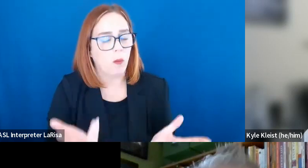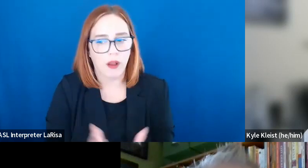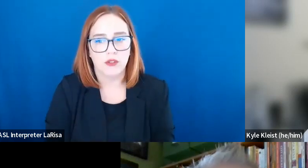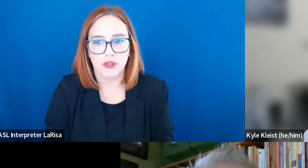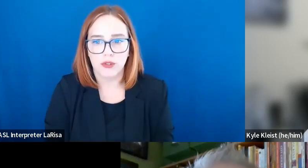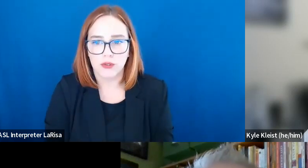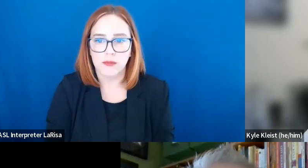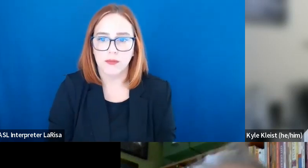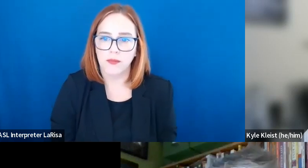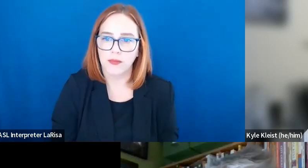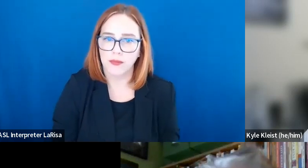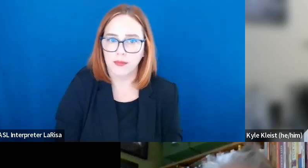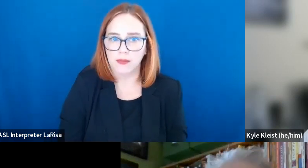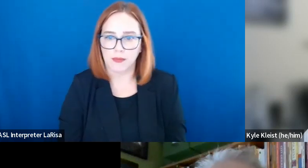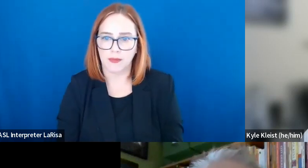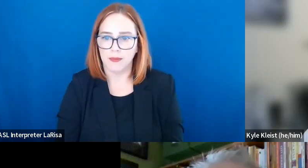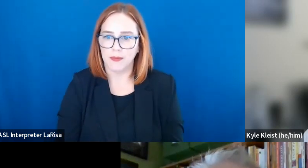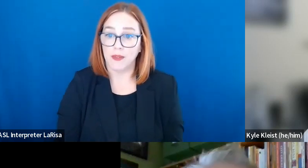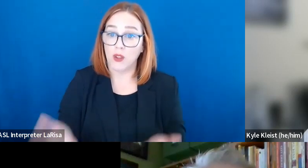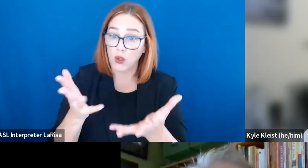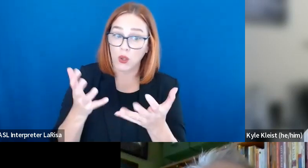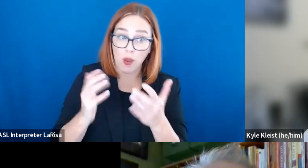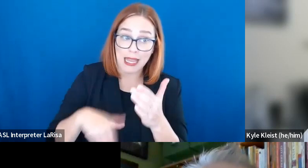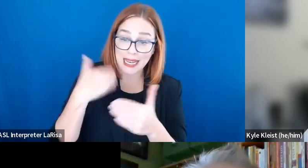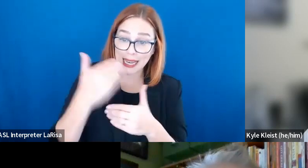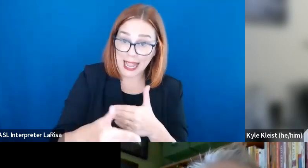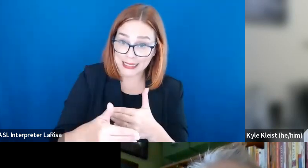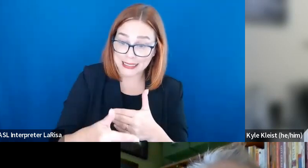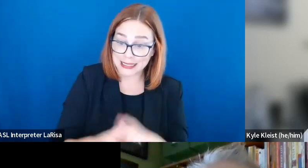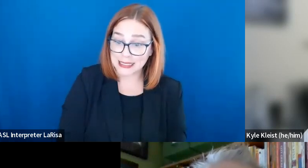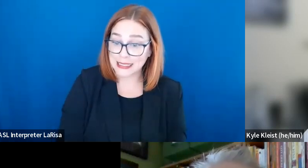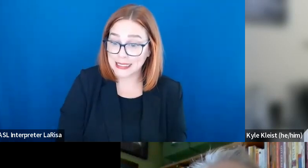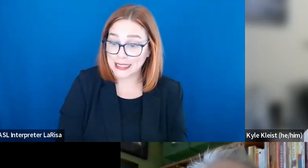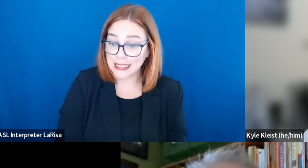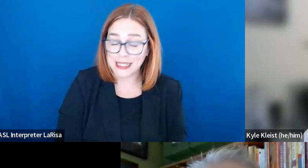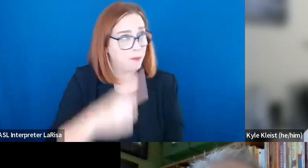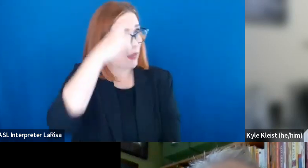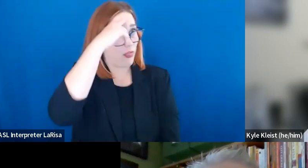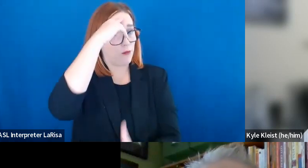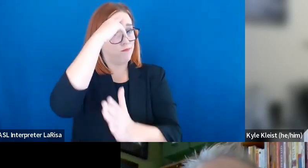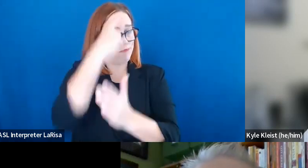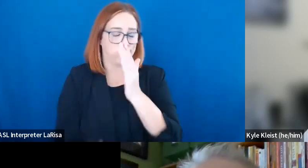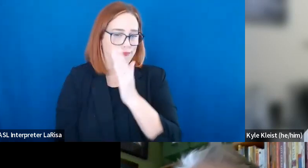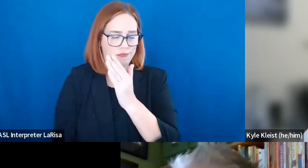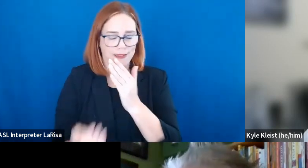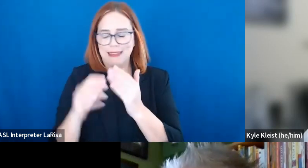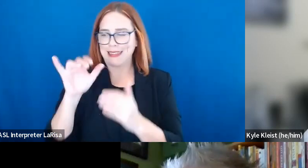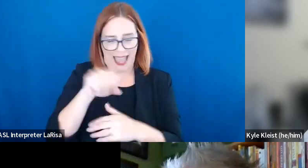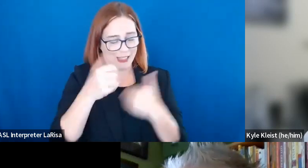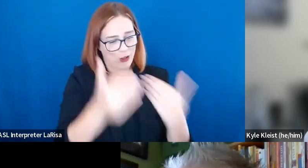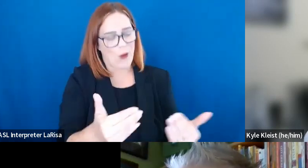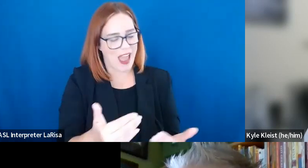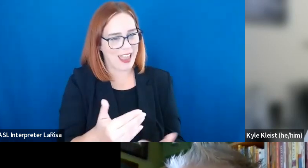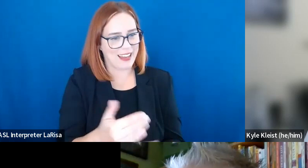Did you Gosh. want to move on to the next question, Linda? I had something that was really good to say, but it came and went. So yes, let's move on. Please do. Thank you so